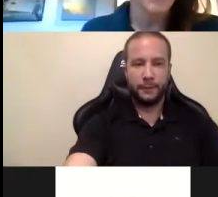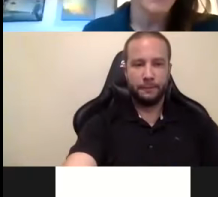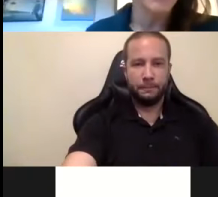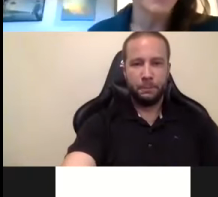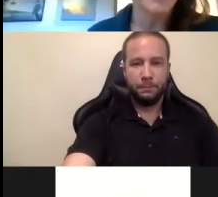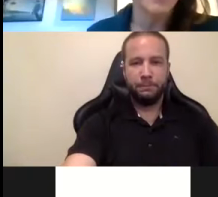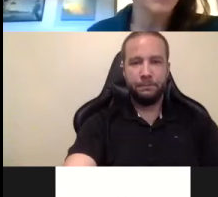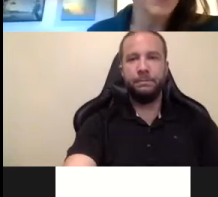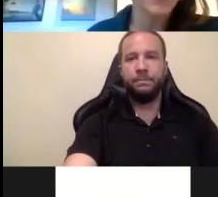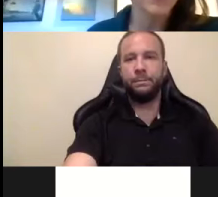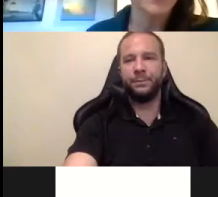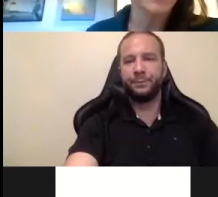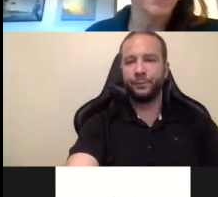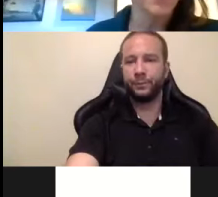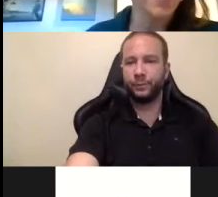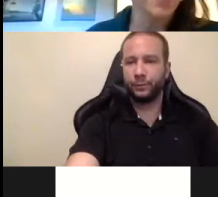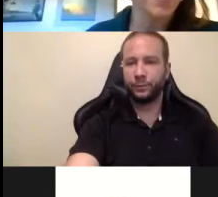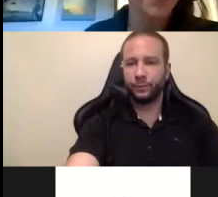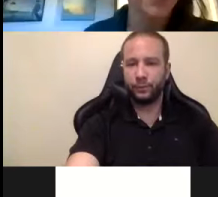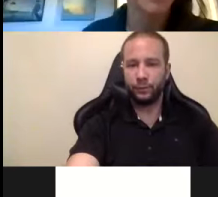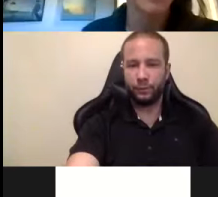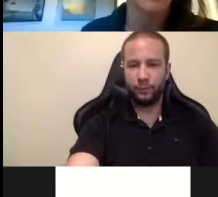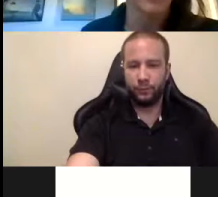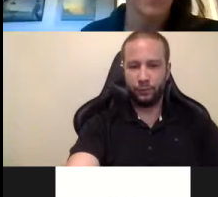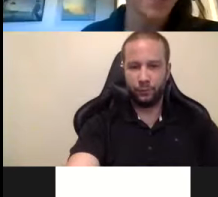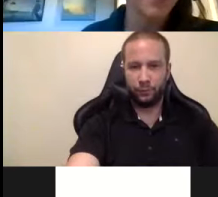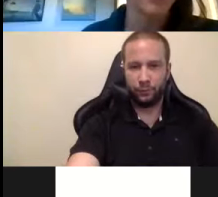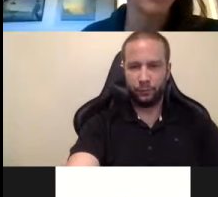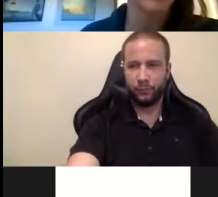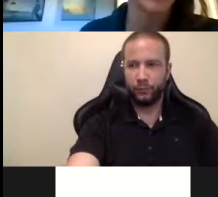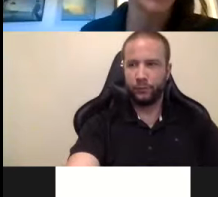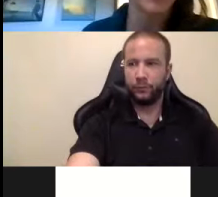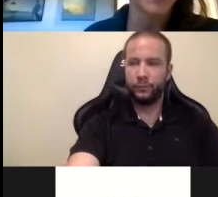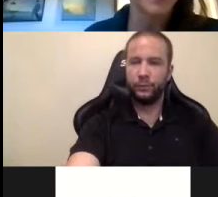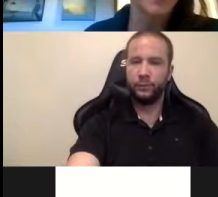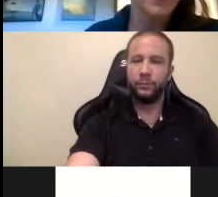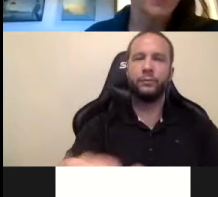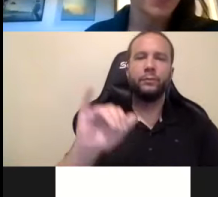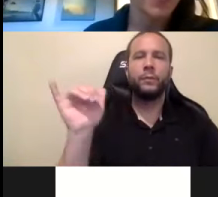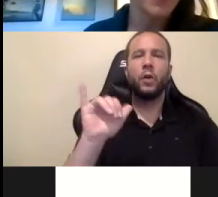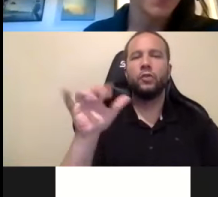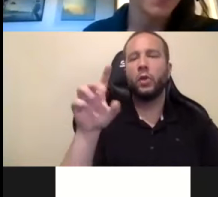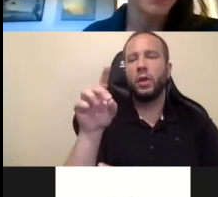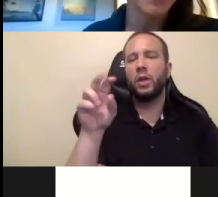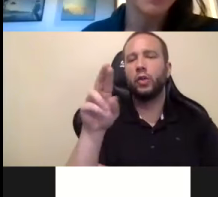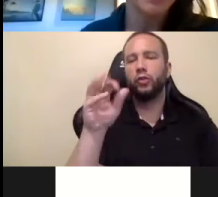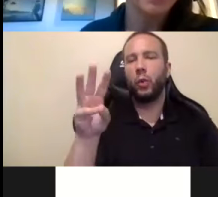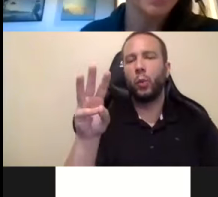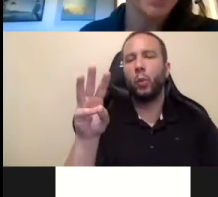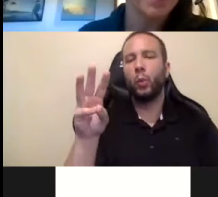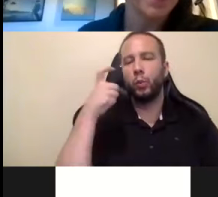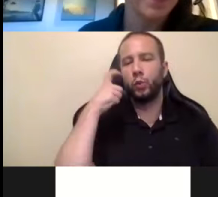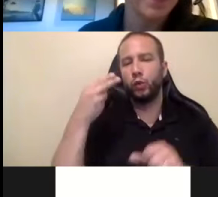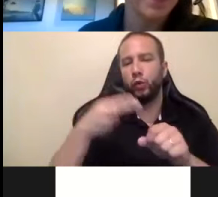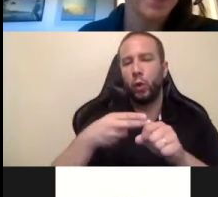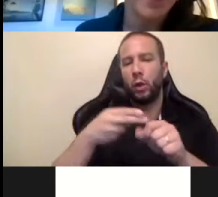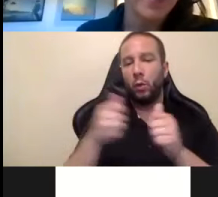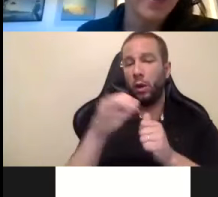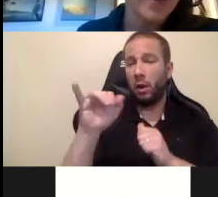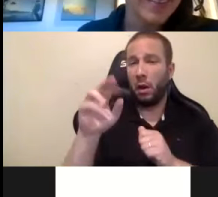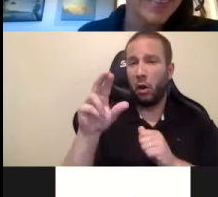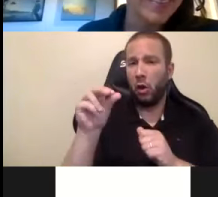Thank you so much, Kate. And we're also joined by other members of the steering committee. You all met Drew Curtis with Ironbound.